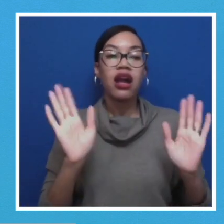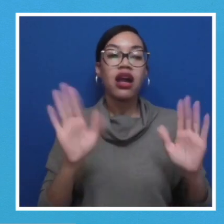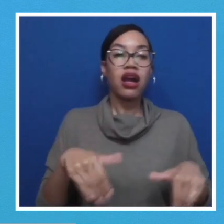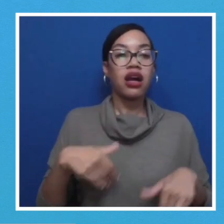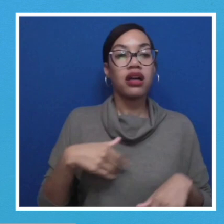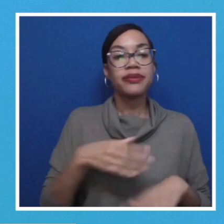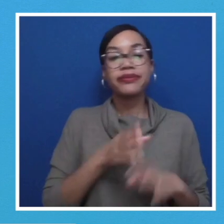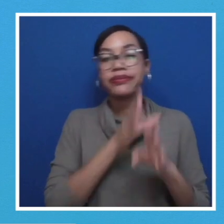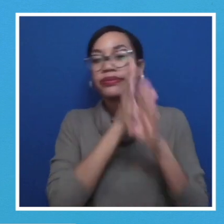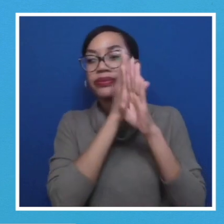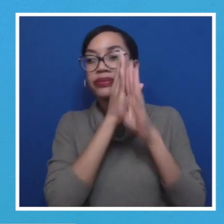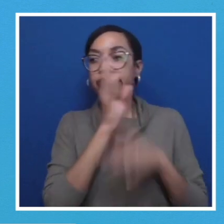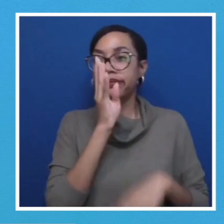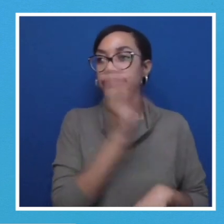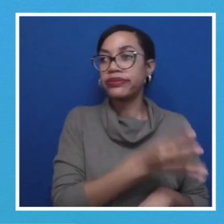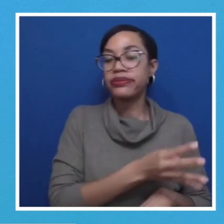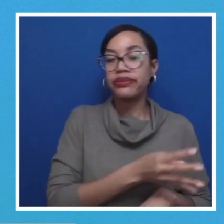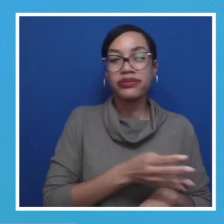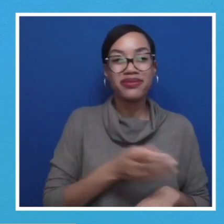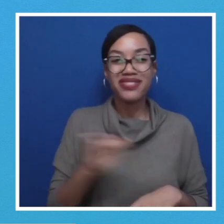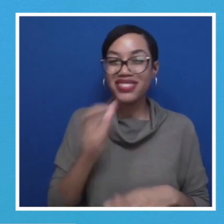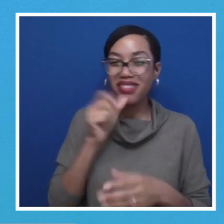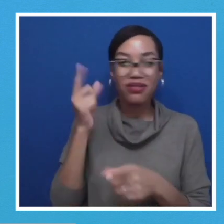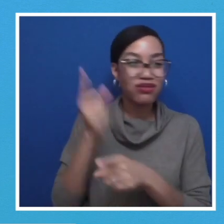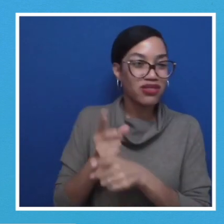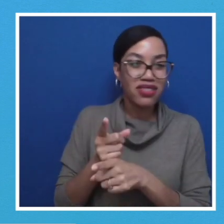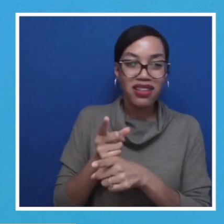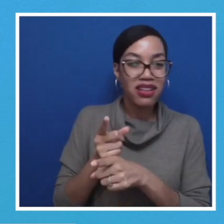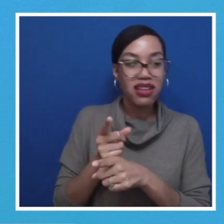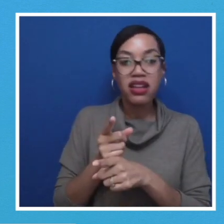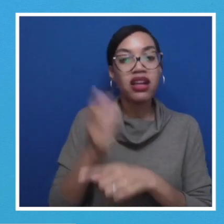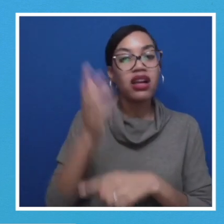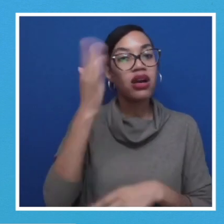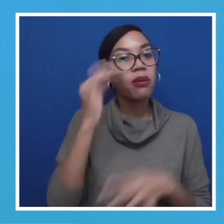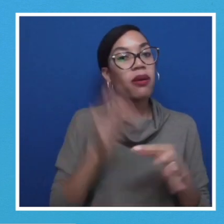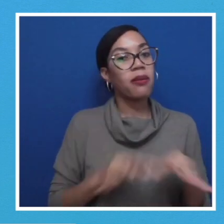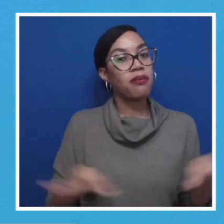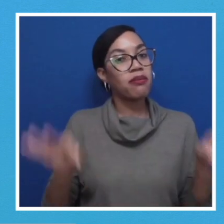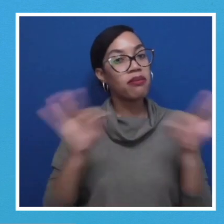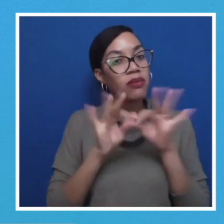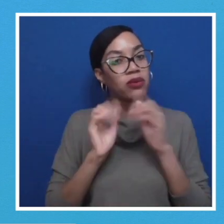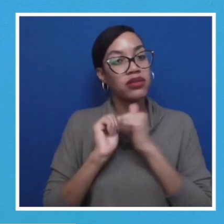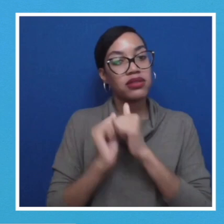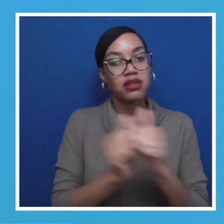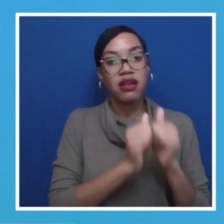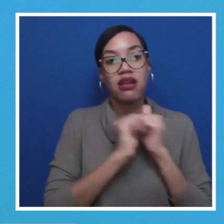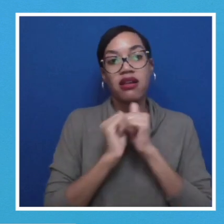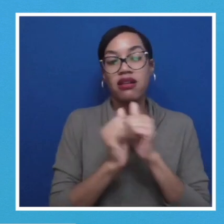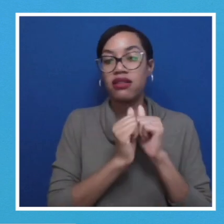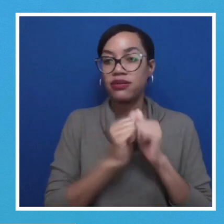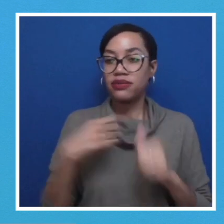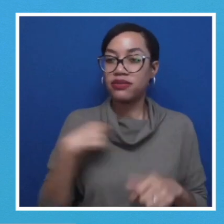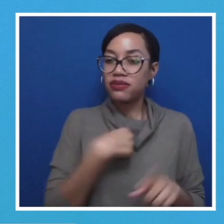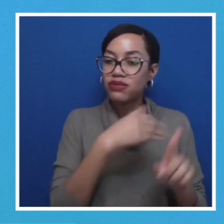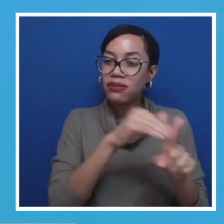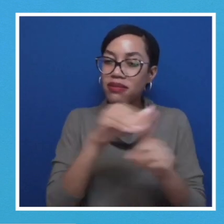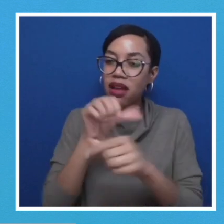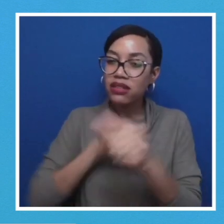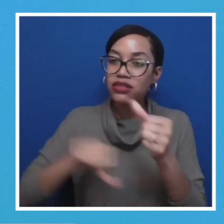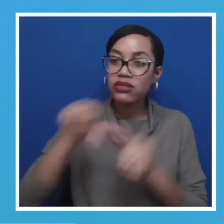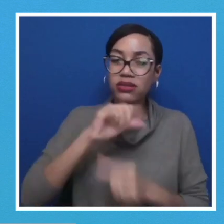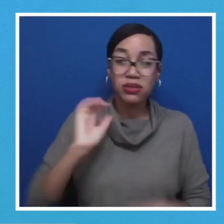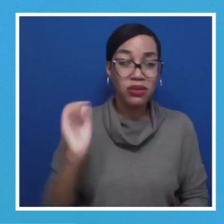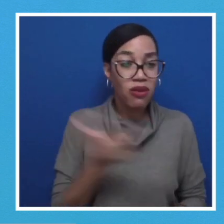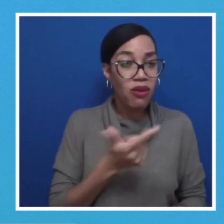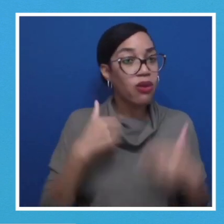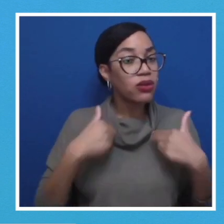not right. That's why the importance of being together in all of these actions, reminding each other that we're all human.